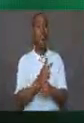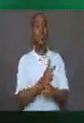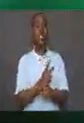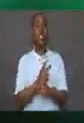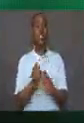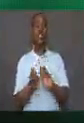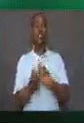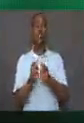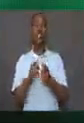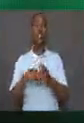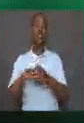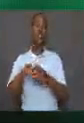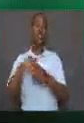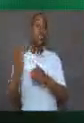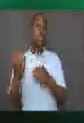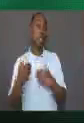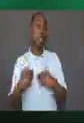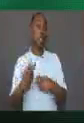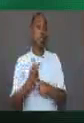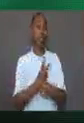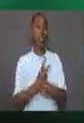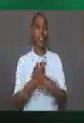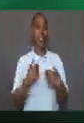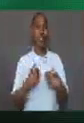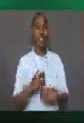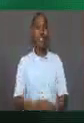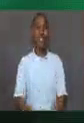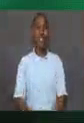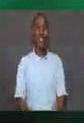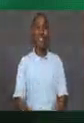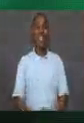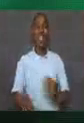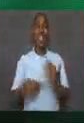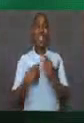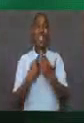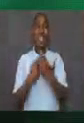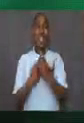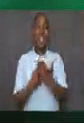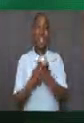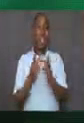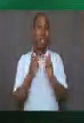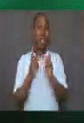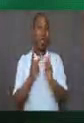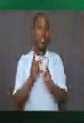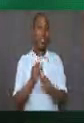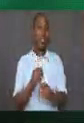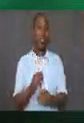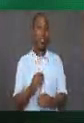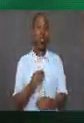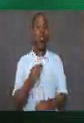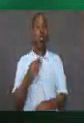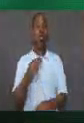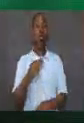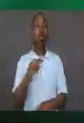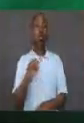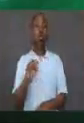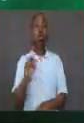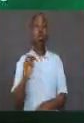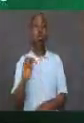the outside environment. This is referred to as